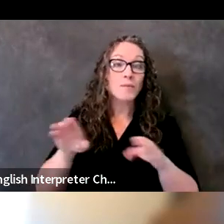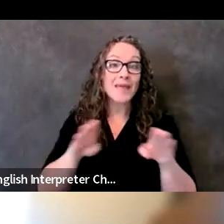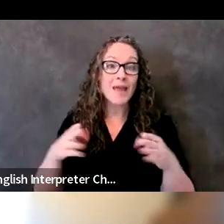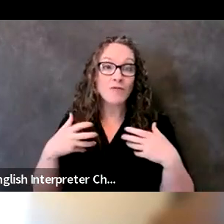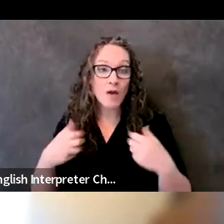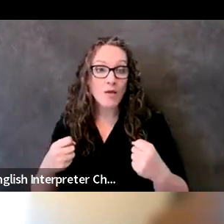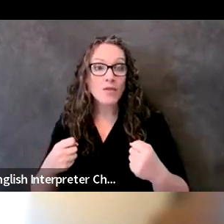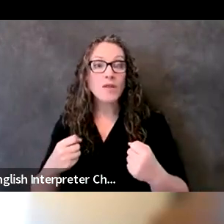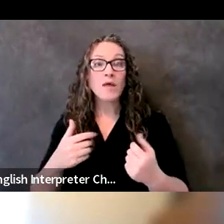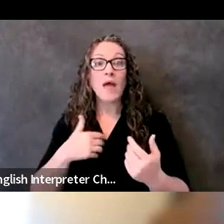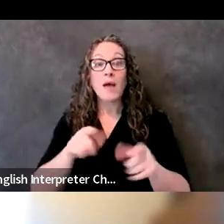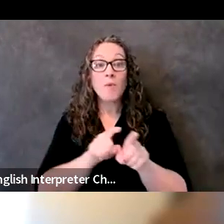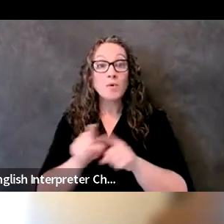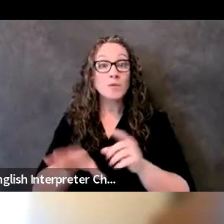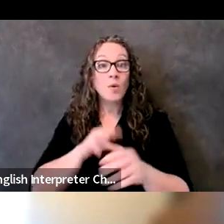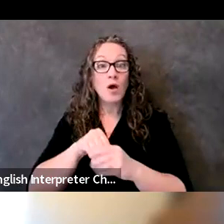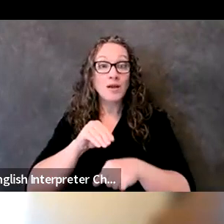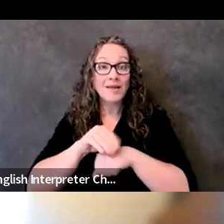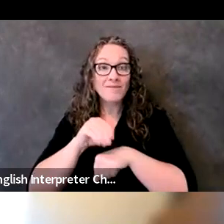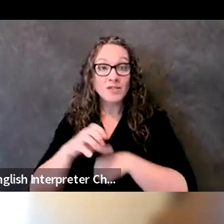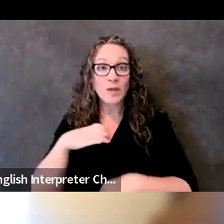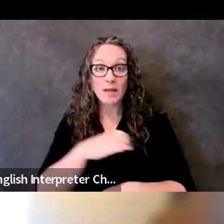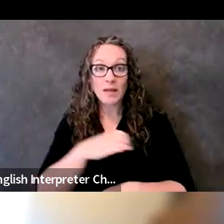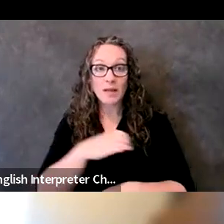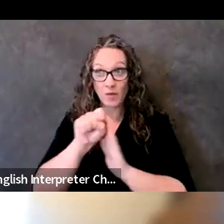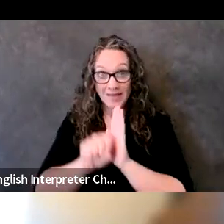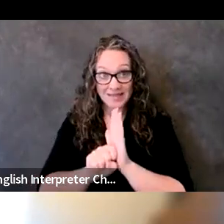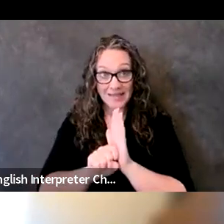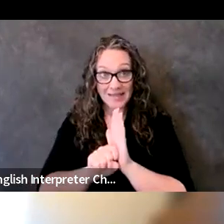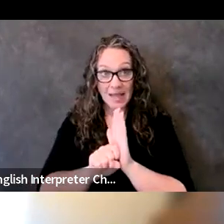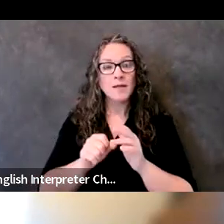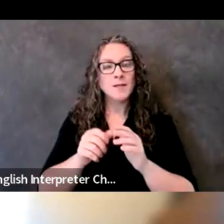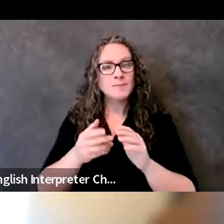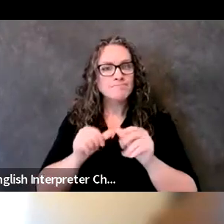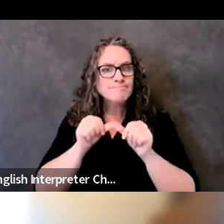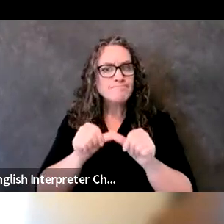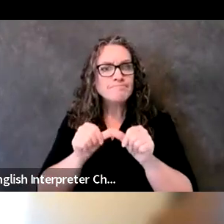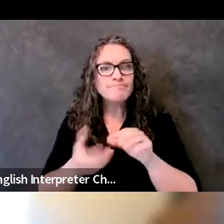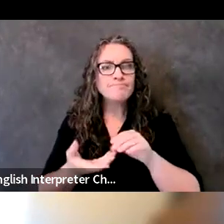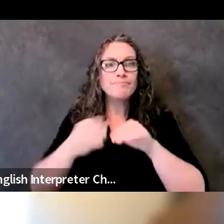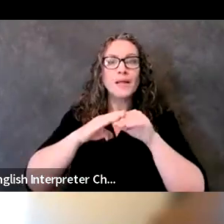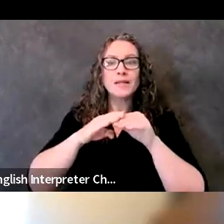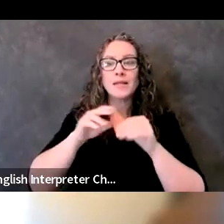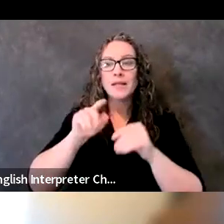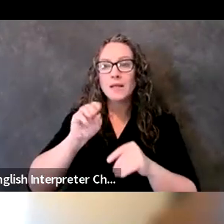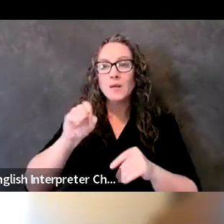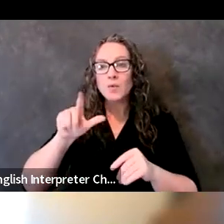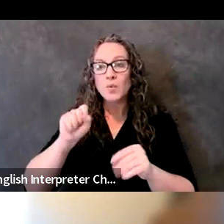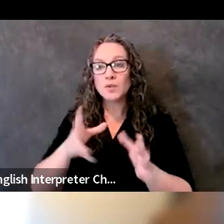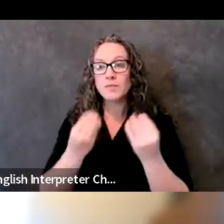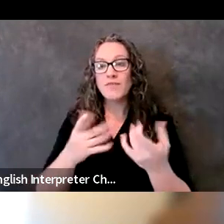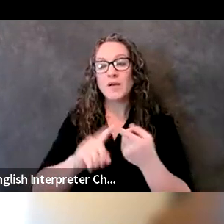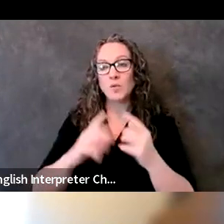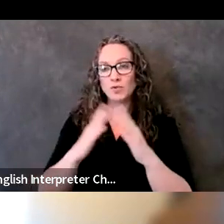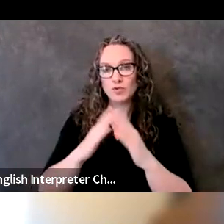Advisory Committee for the state. So, building those tools that we can provide to our shelter staff so we